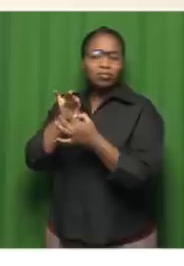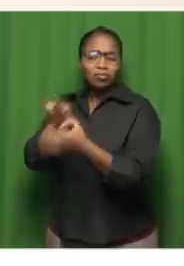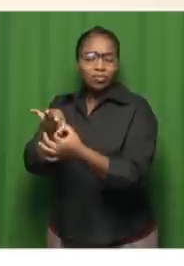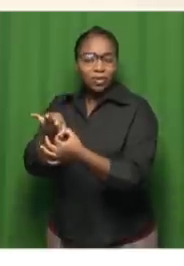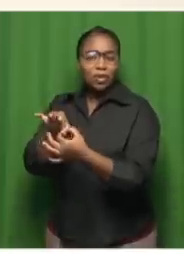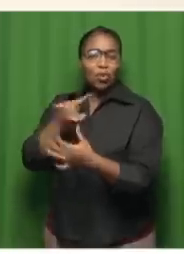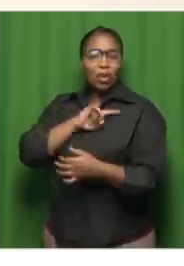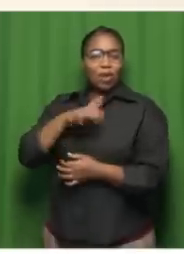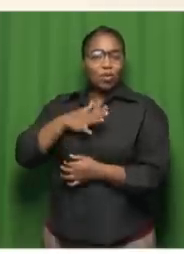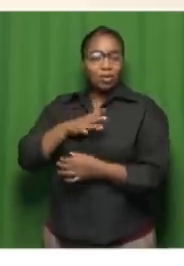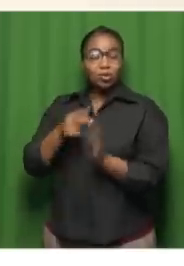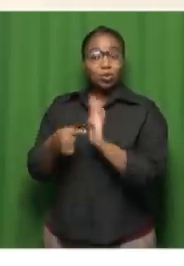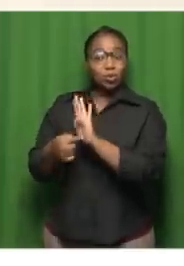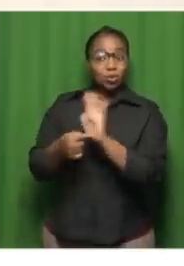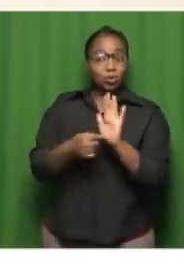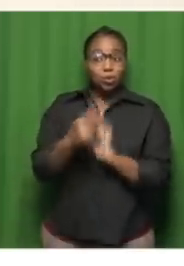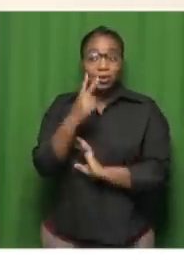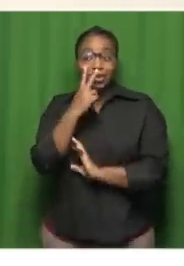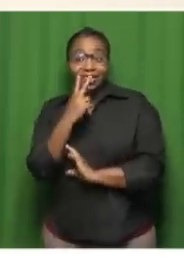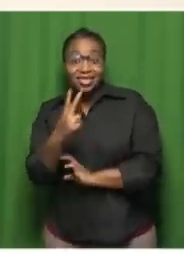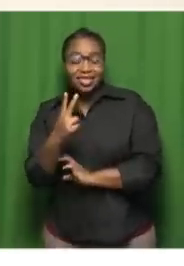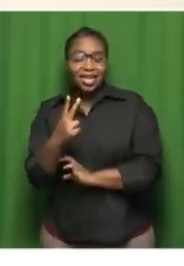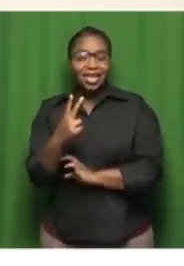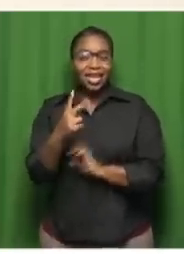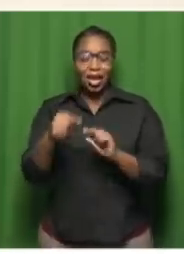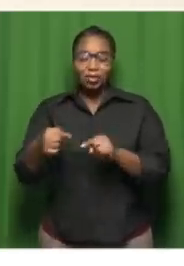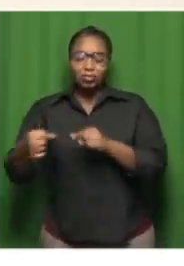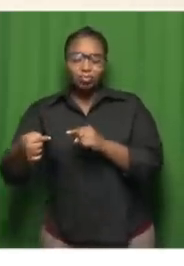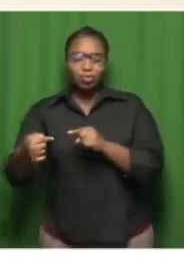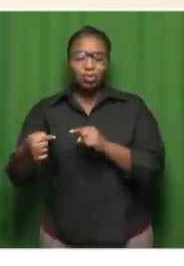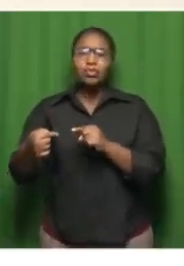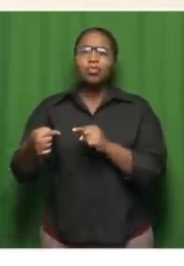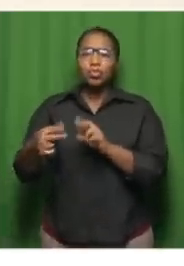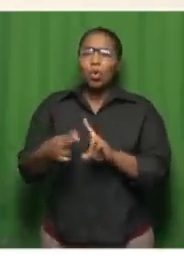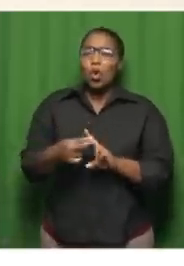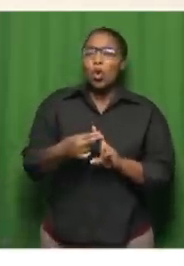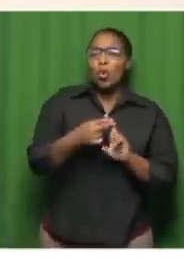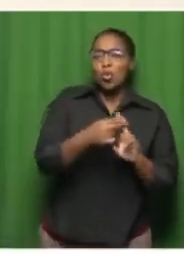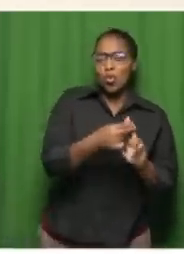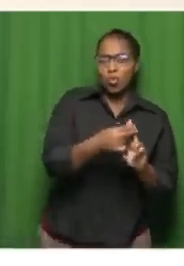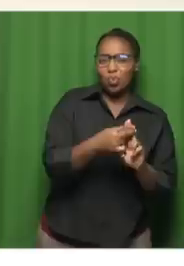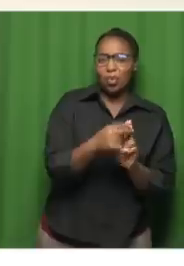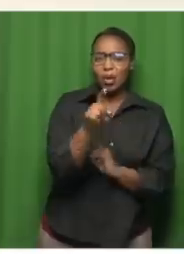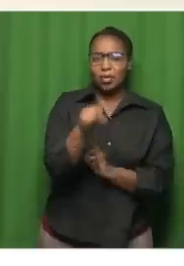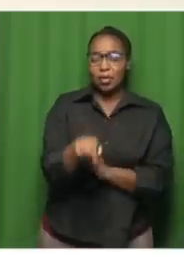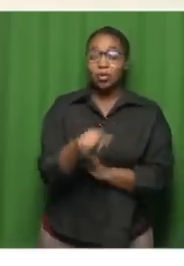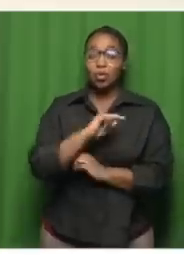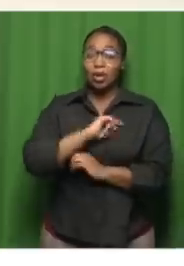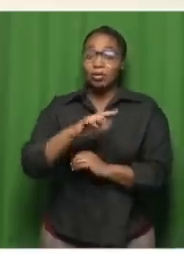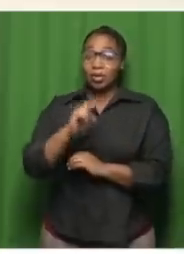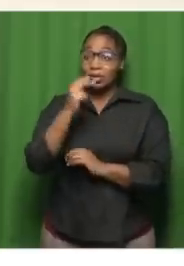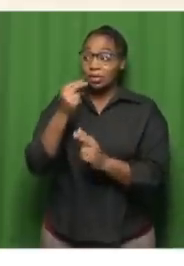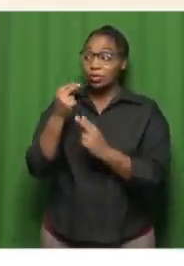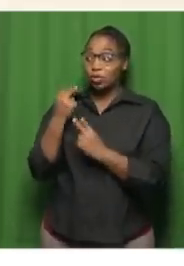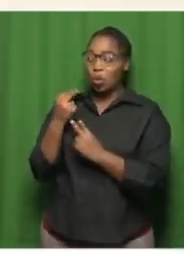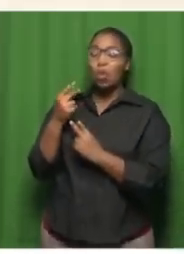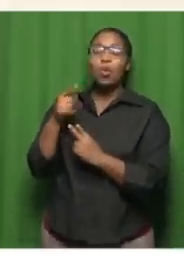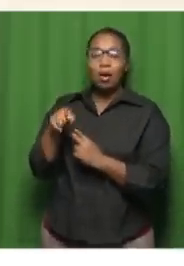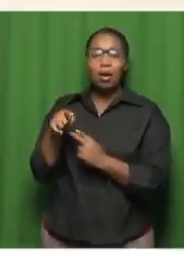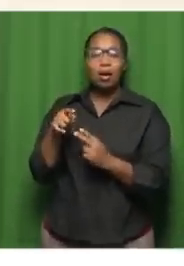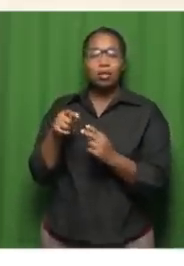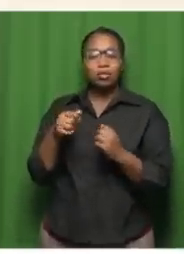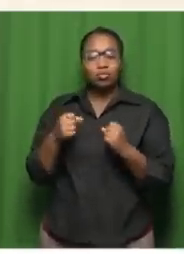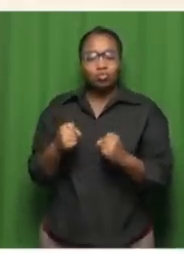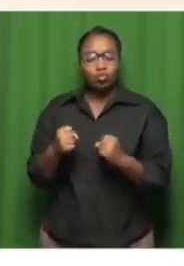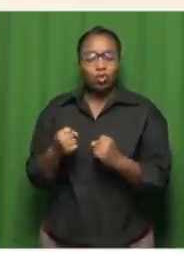opposition. We saw the opposition parties in South Africa was a moment where they disintegrated, but I strongly believe that